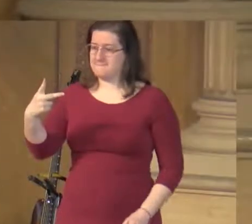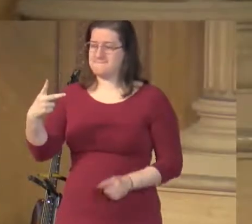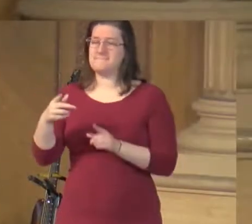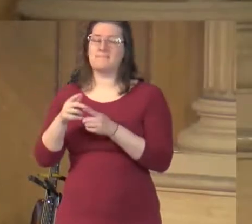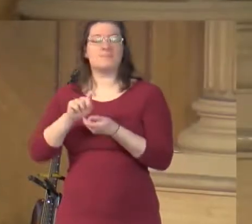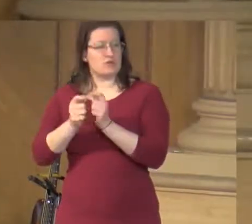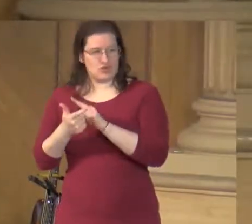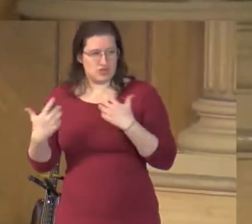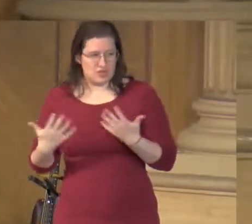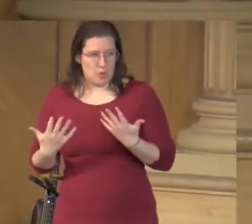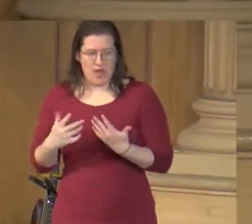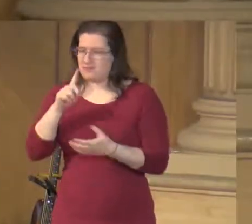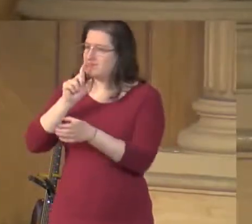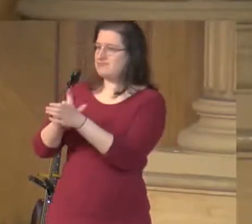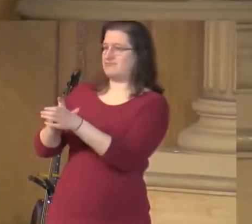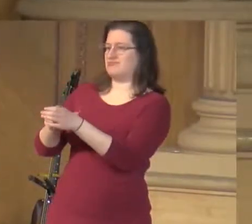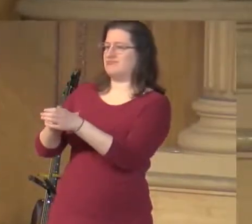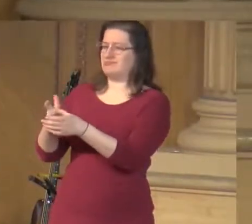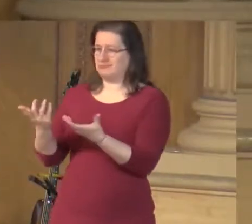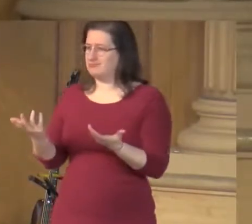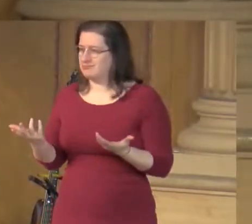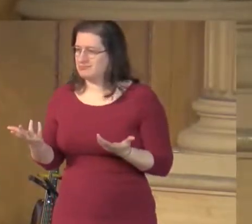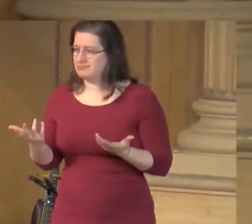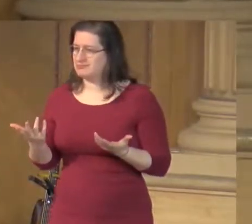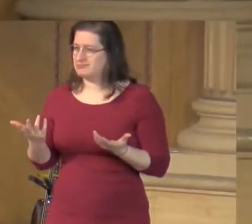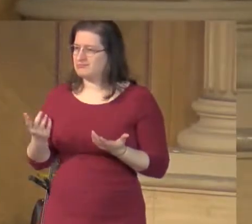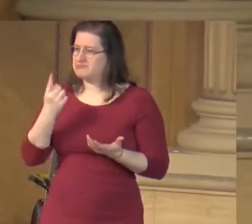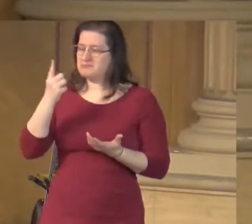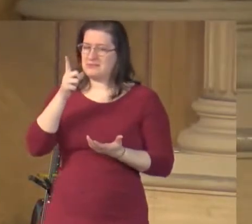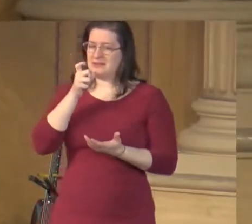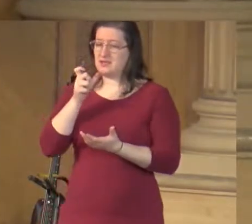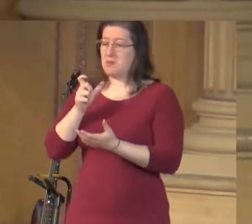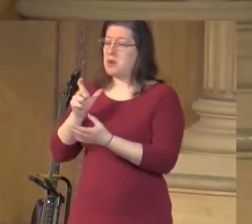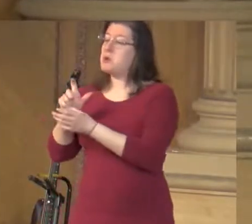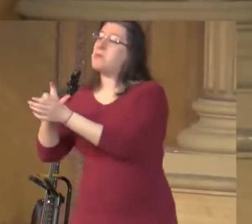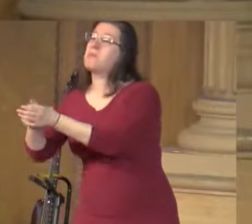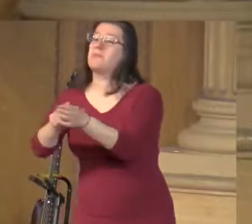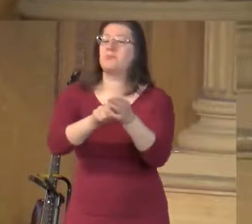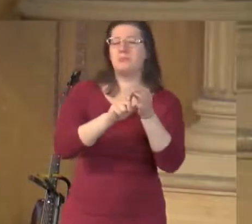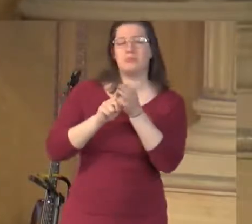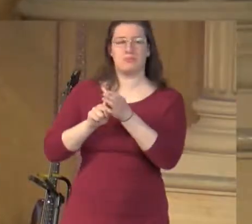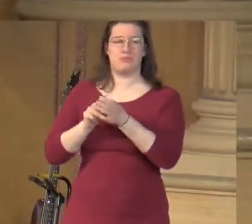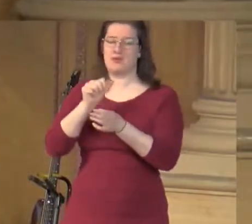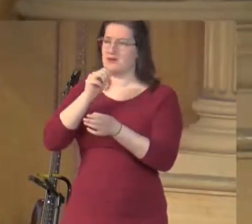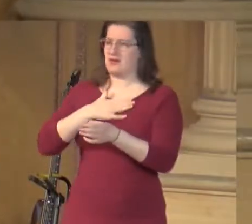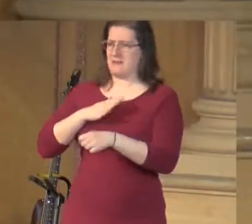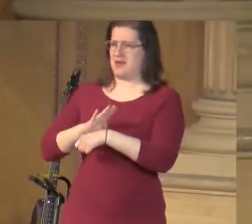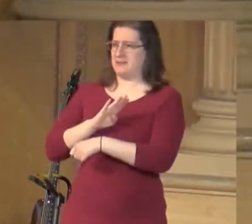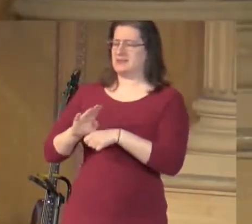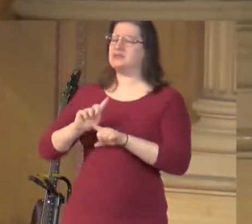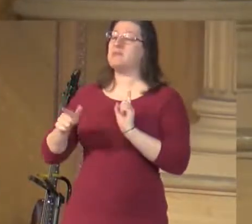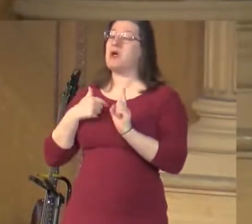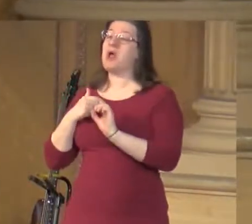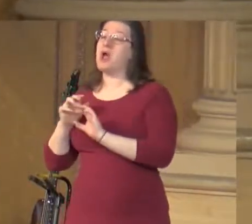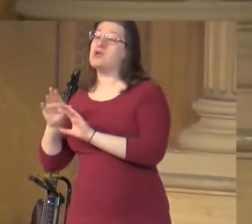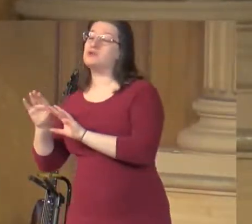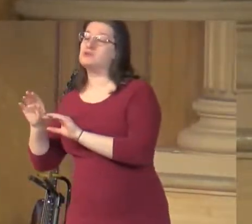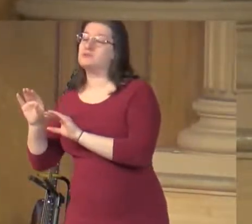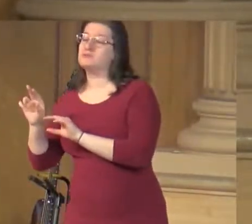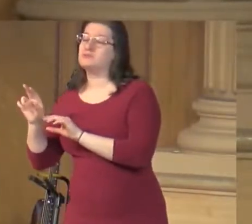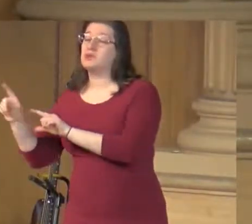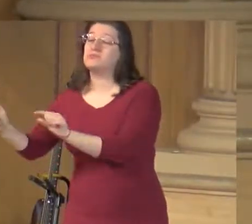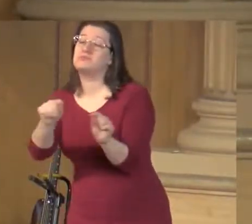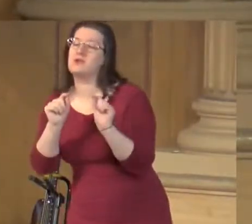It's someone who jumps into affairs that are not his own. And I think there's a certain type of Christian that just kind of likes the drama,